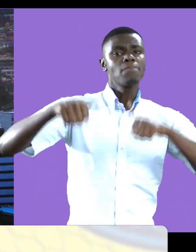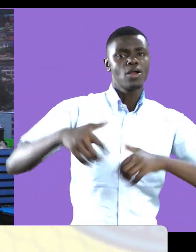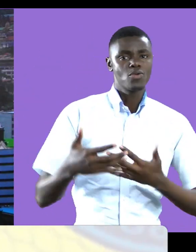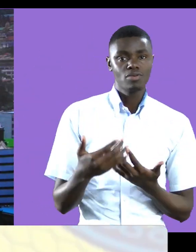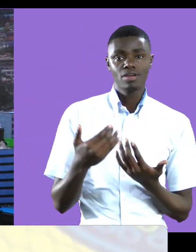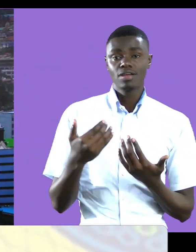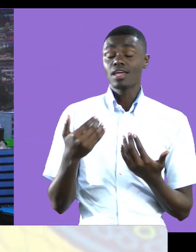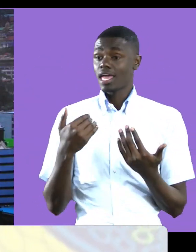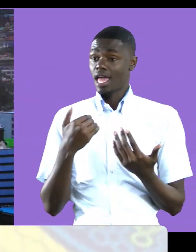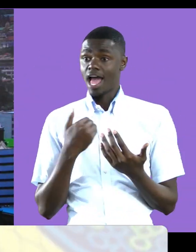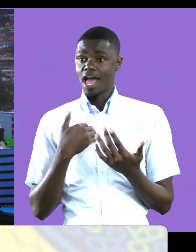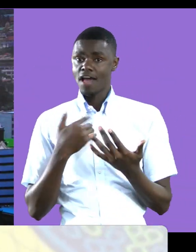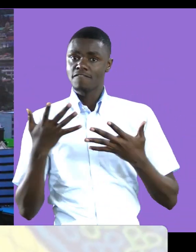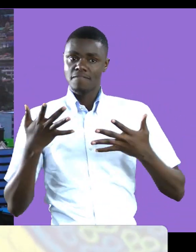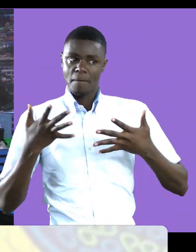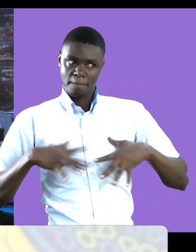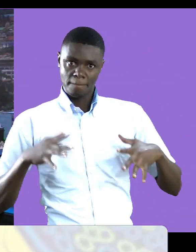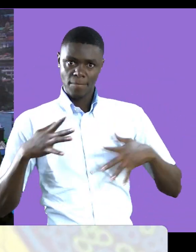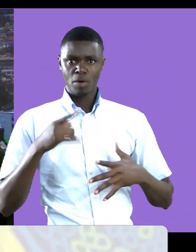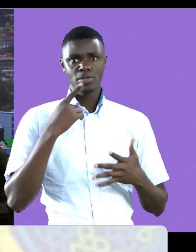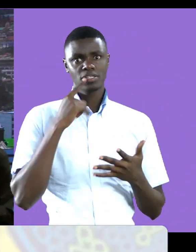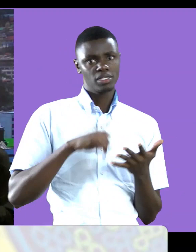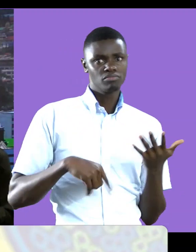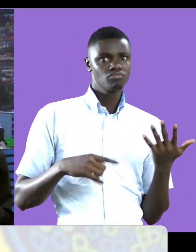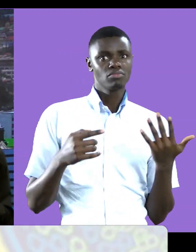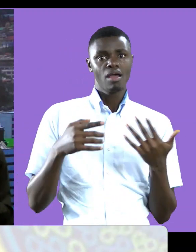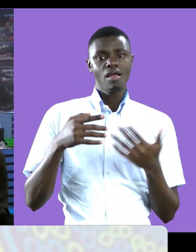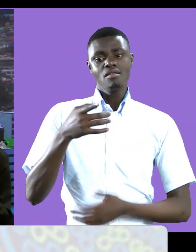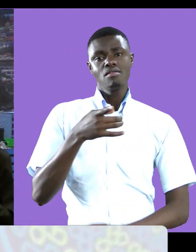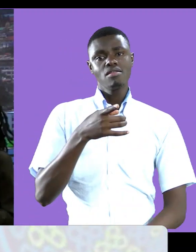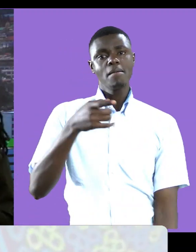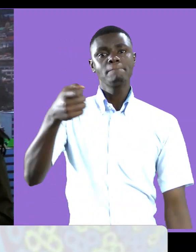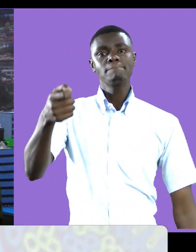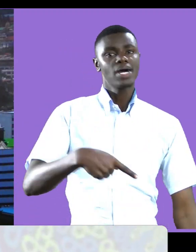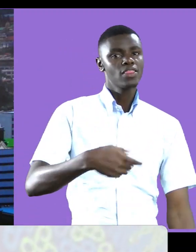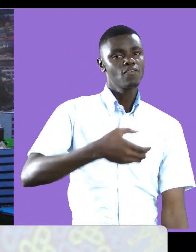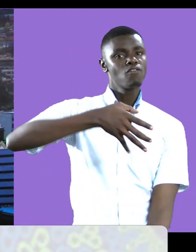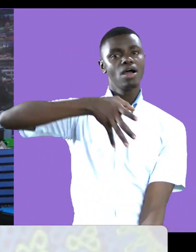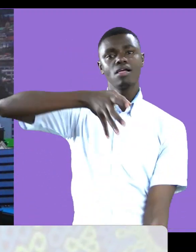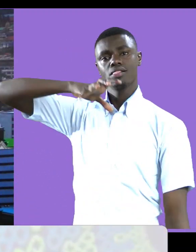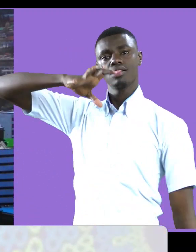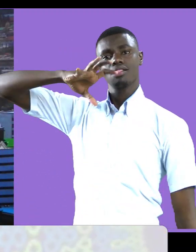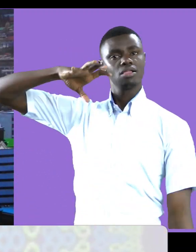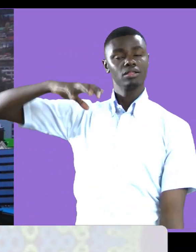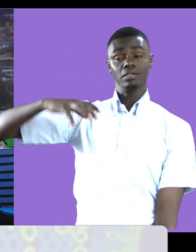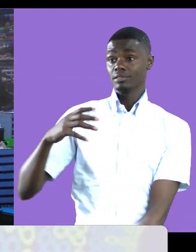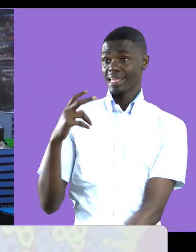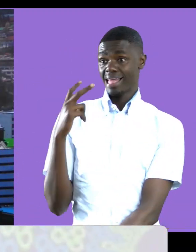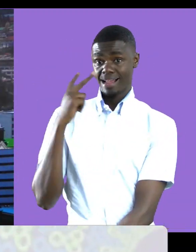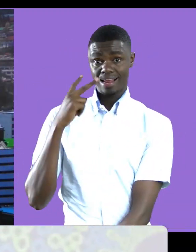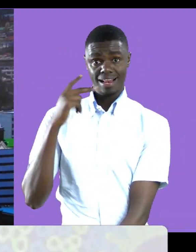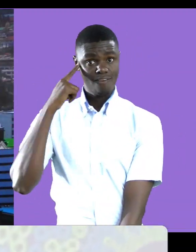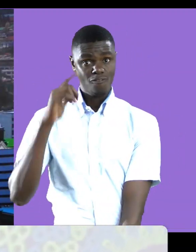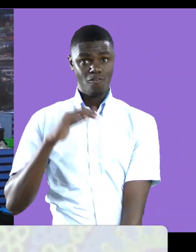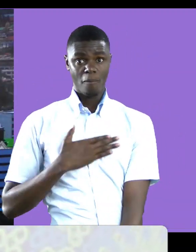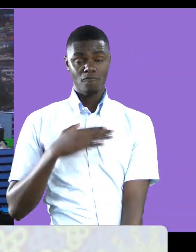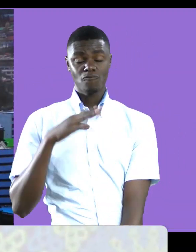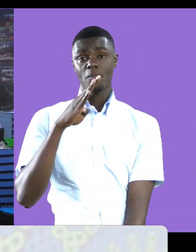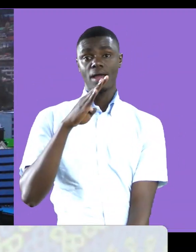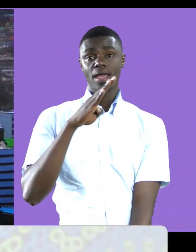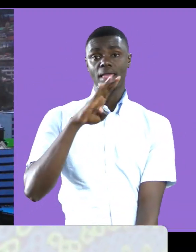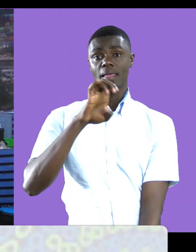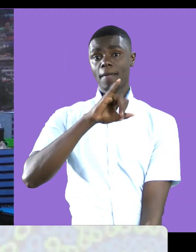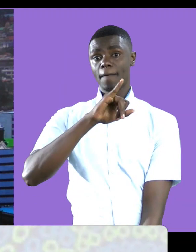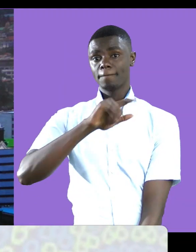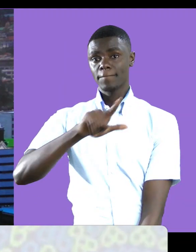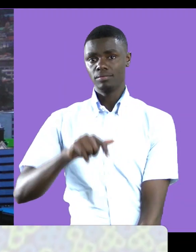umei, but it's a drink sem. Drink what? Everybody was my one shot for my baby. But then, let me tell you